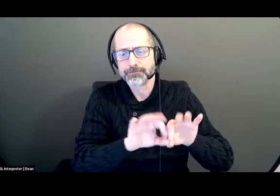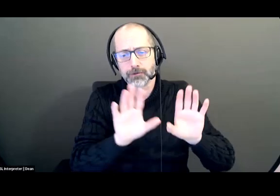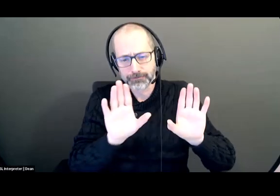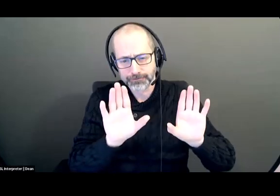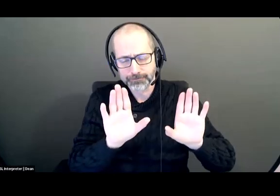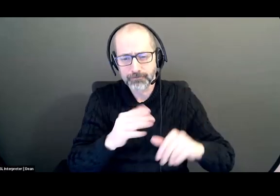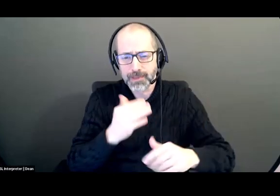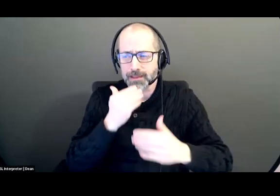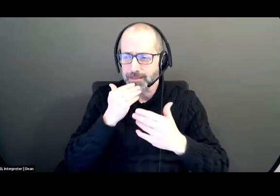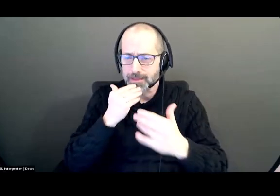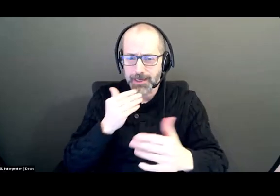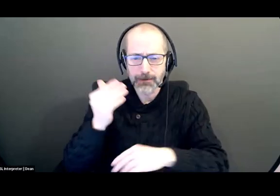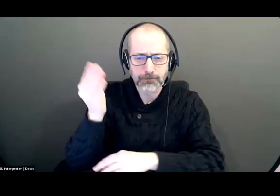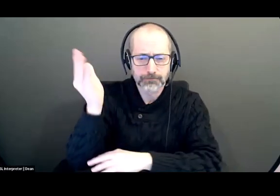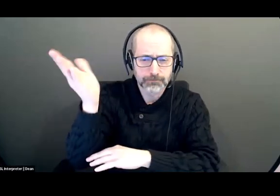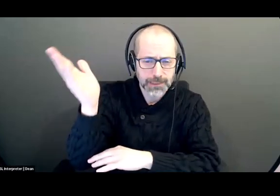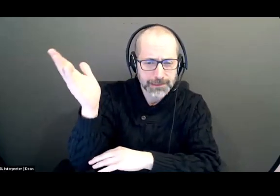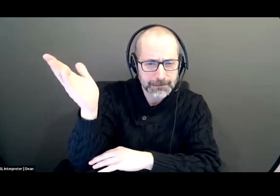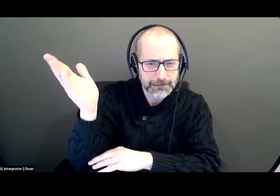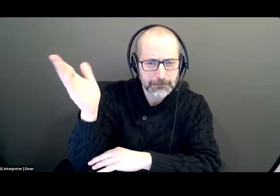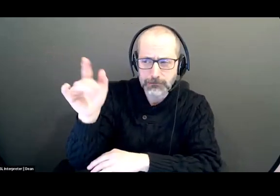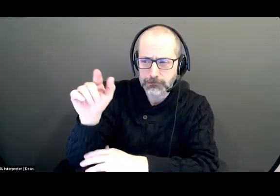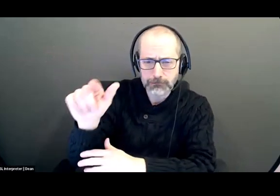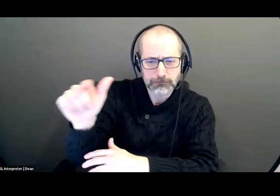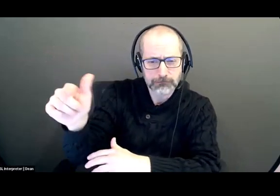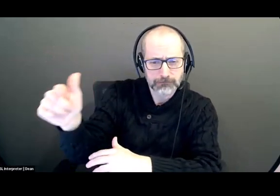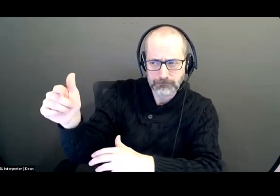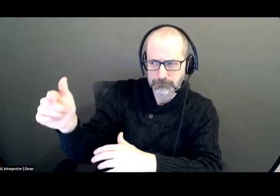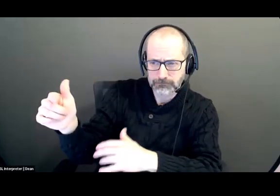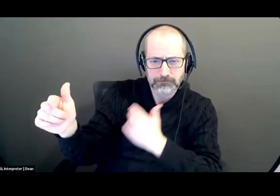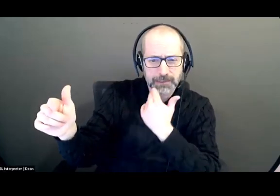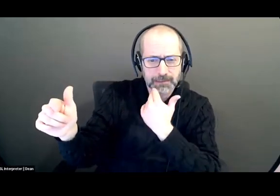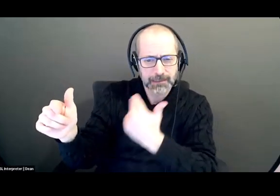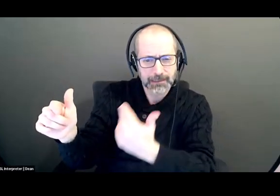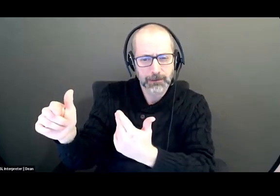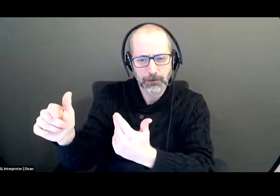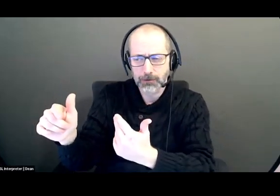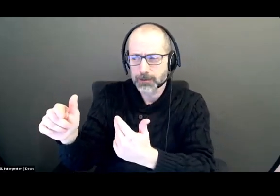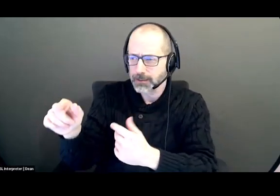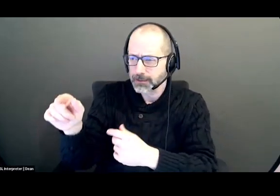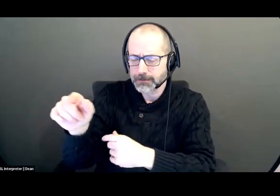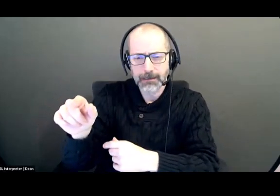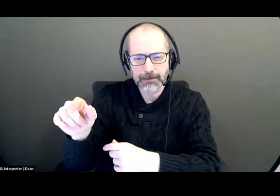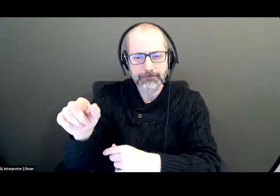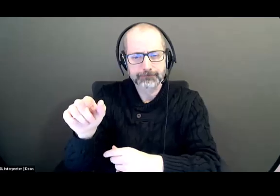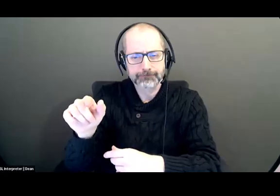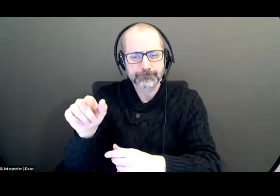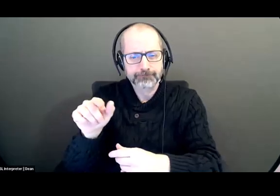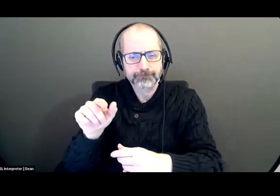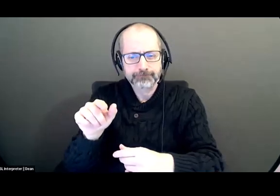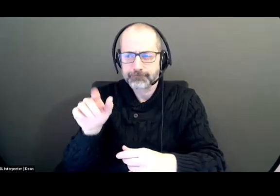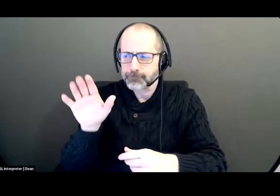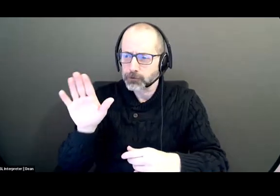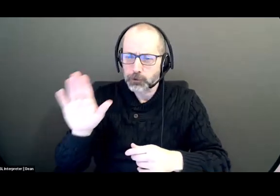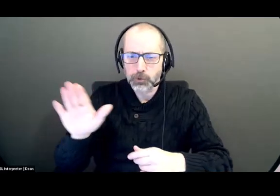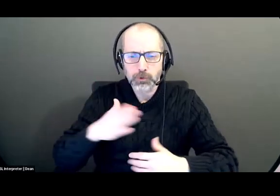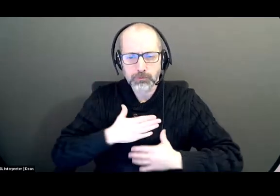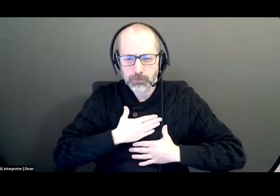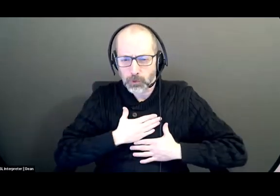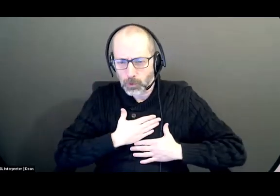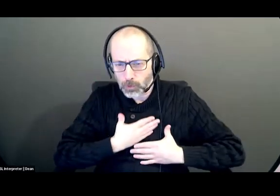up when systems were not working for everyone. And you drew a clear line between equity, patient safety,